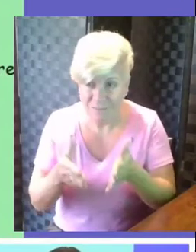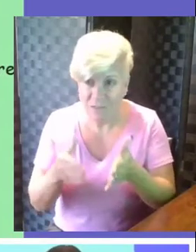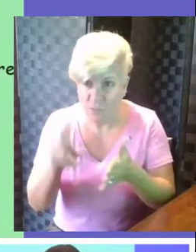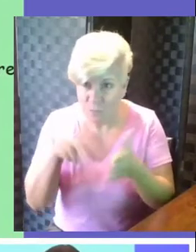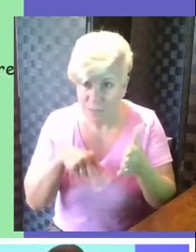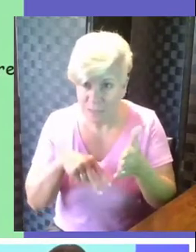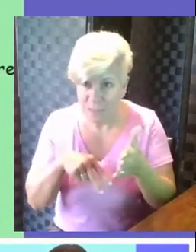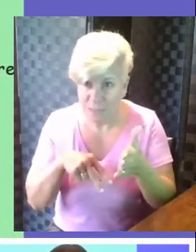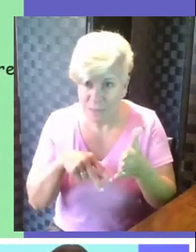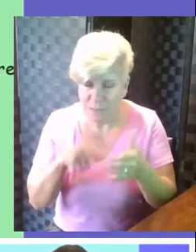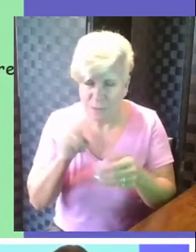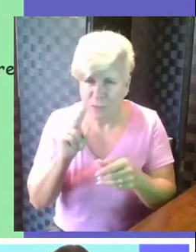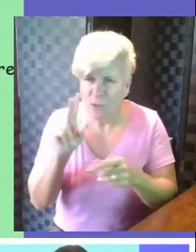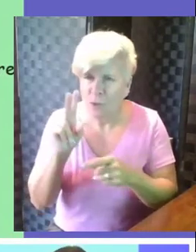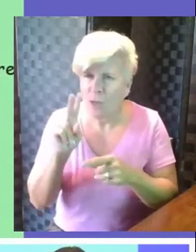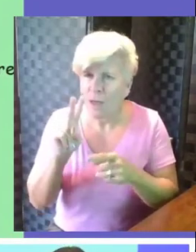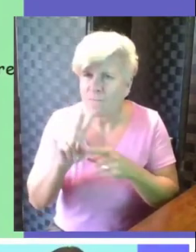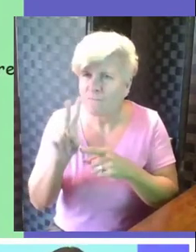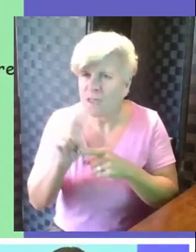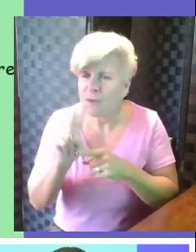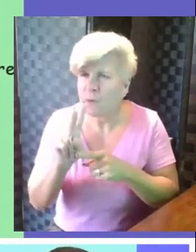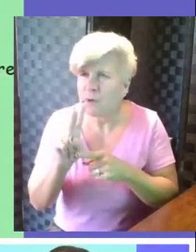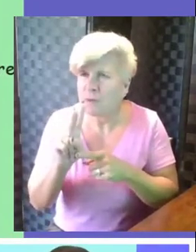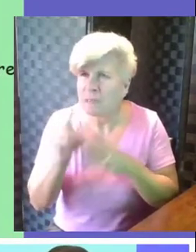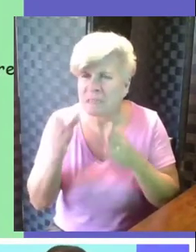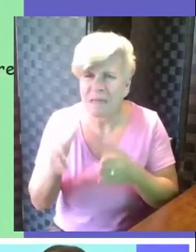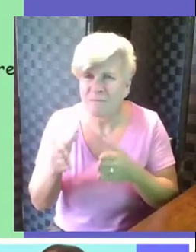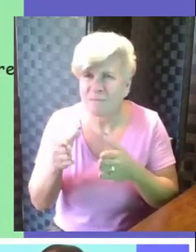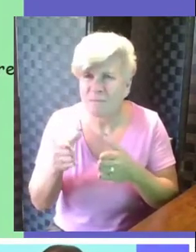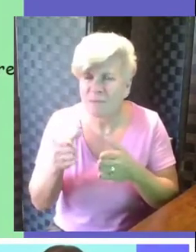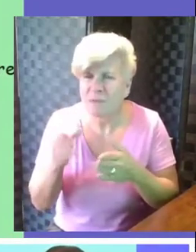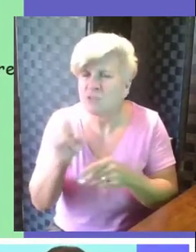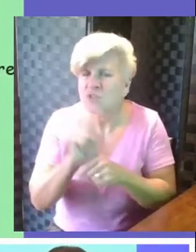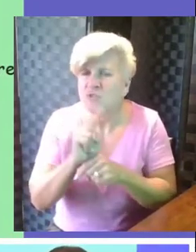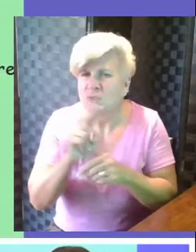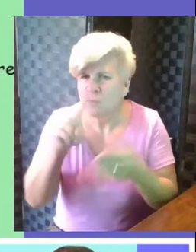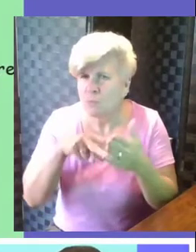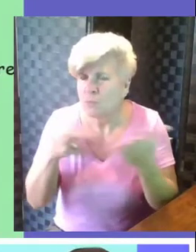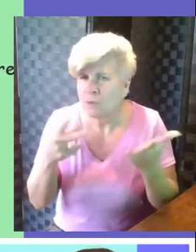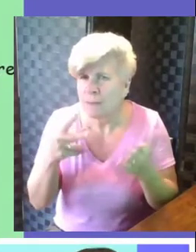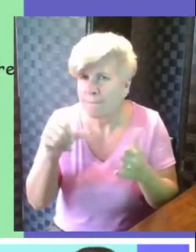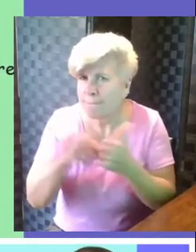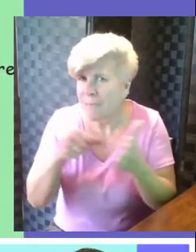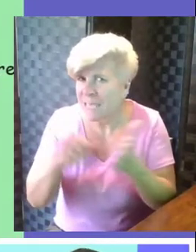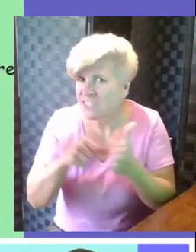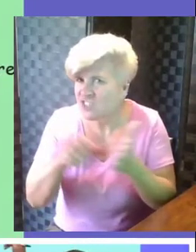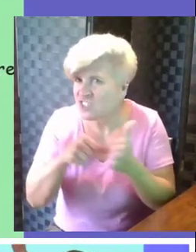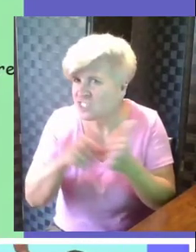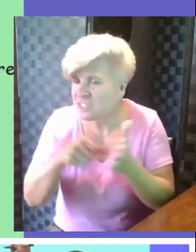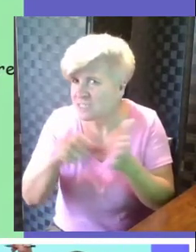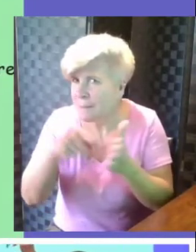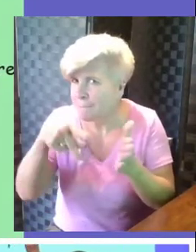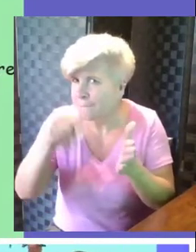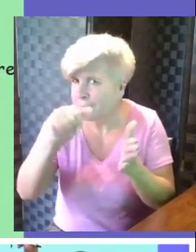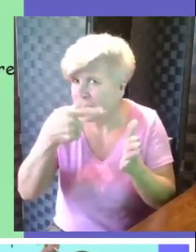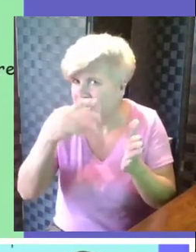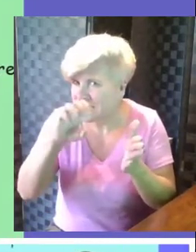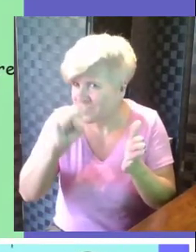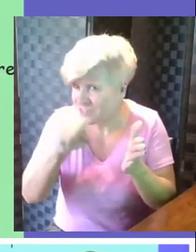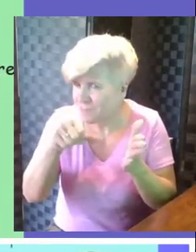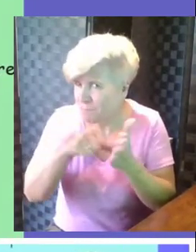read. So what can I use to represent pages? What variable should we use? I like your thinking. Let's use P for